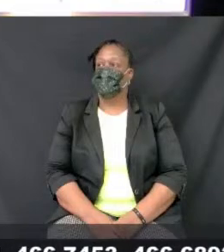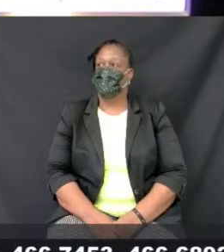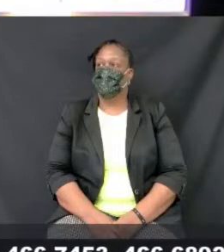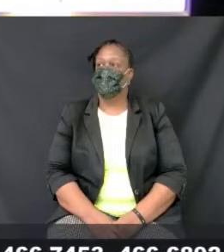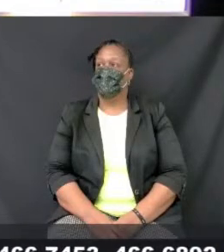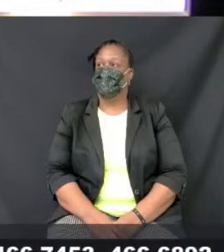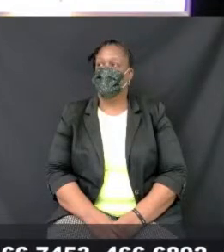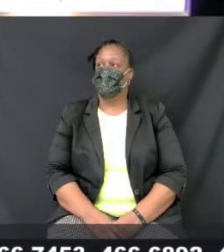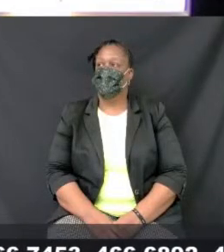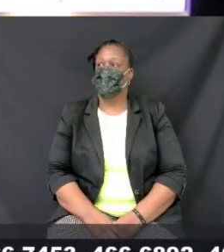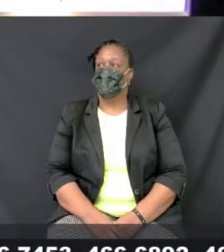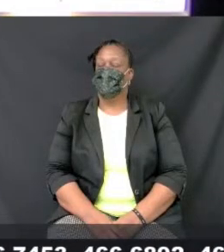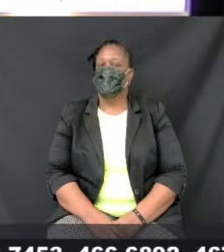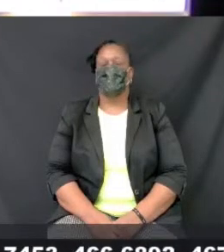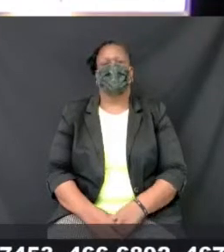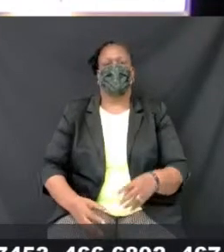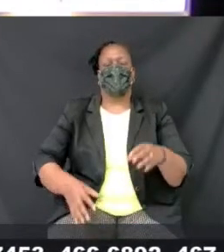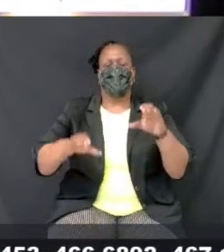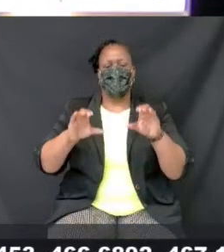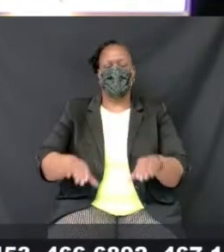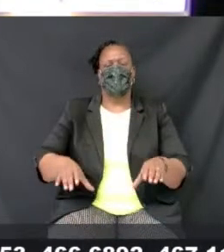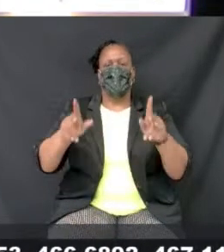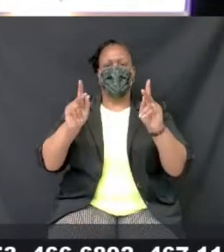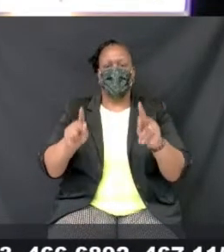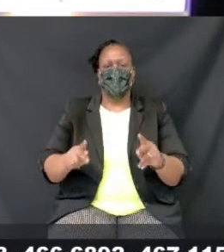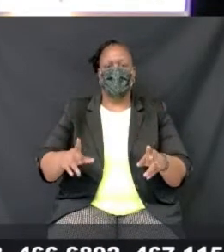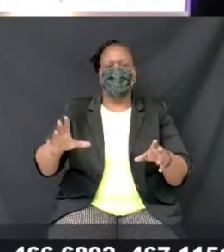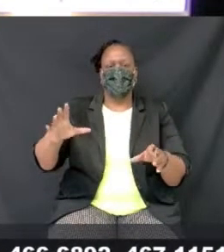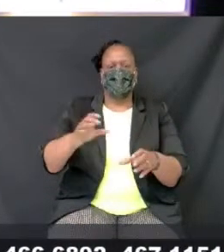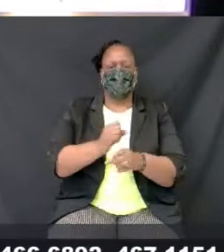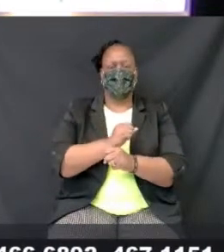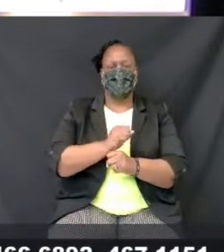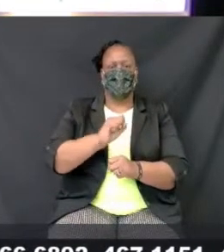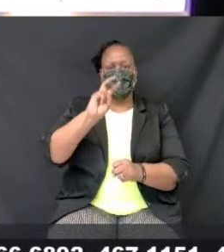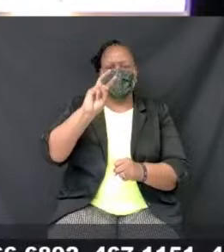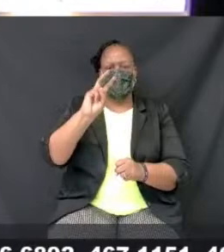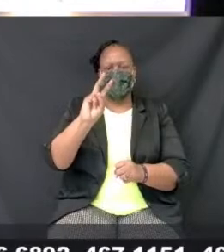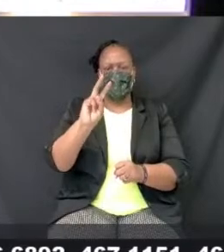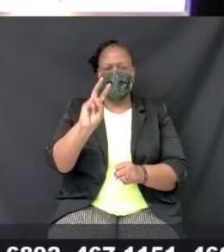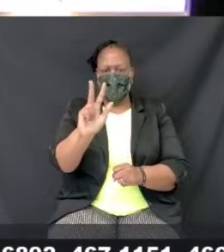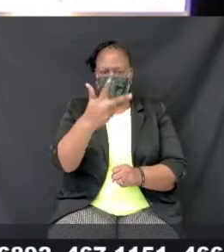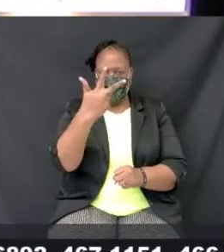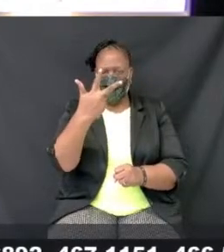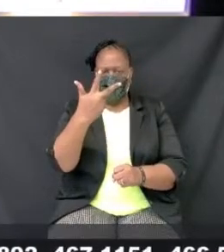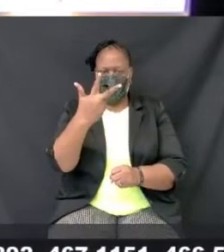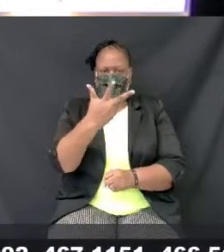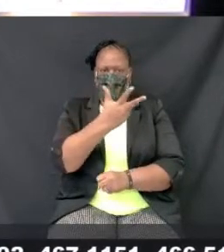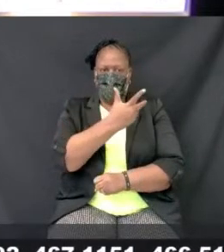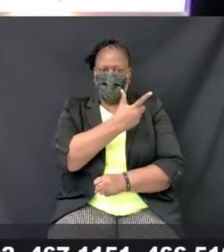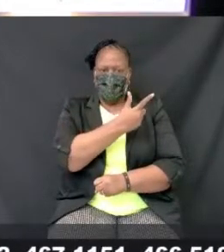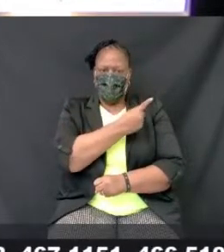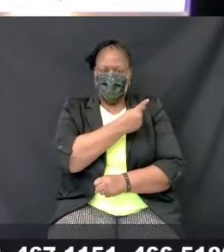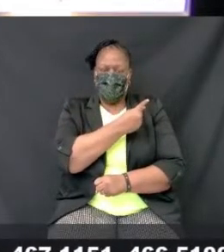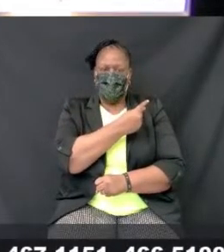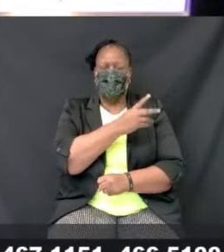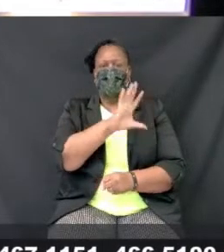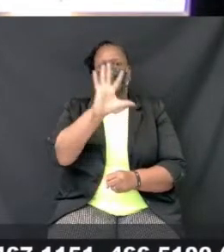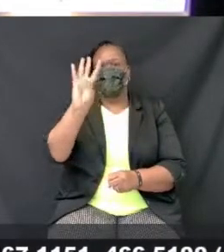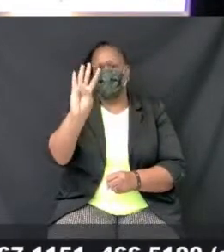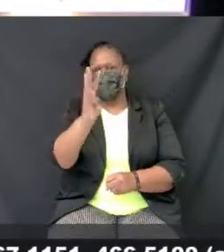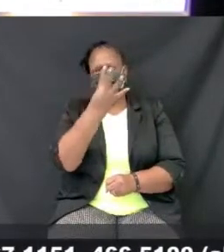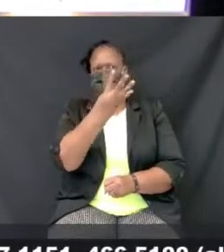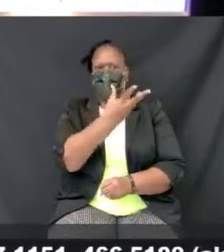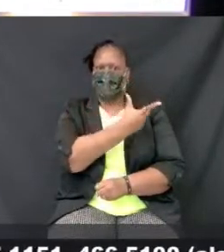booster shot? And if so, how soon after the first booster shot should that be administered?